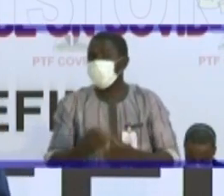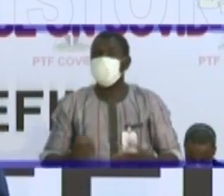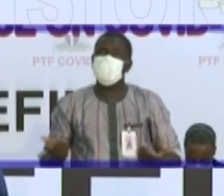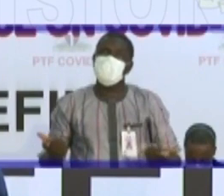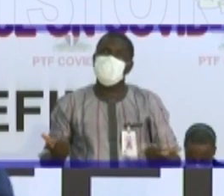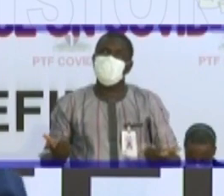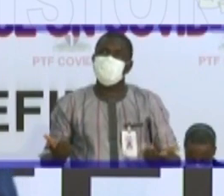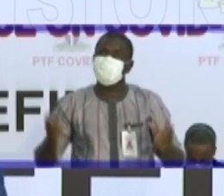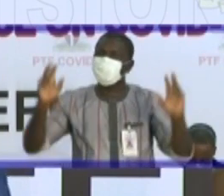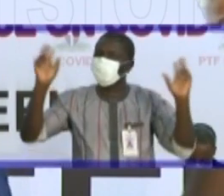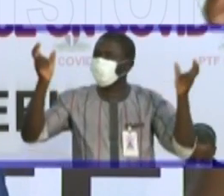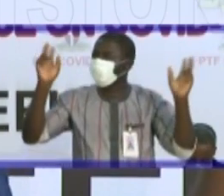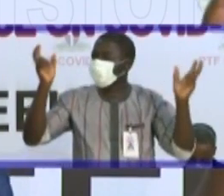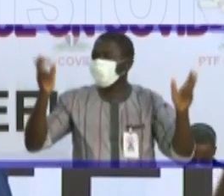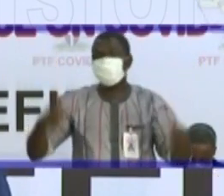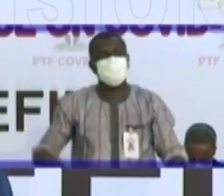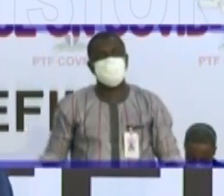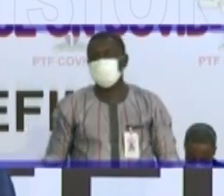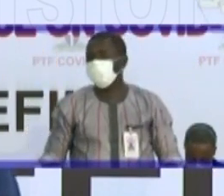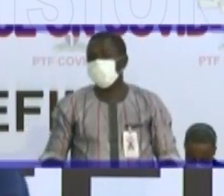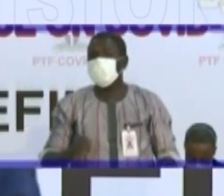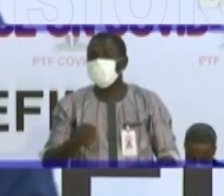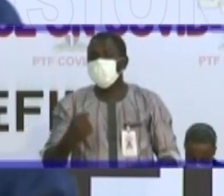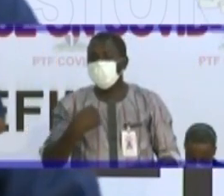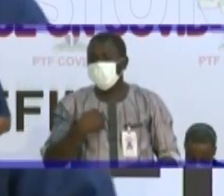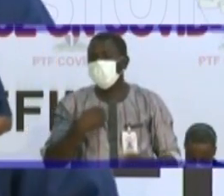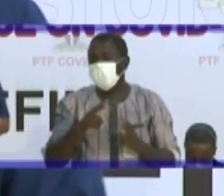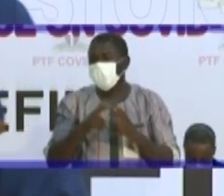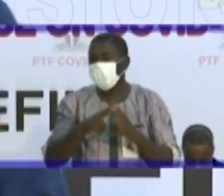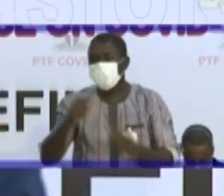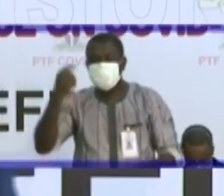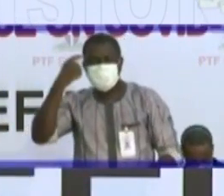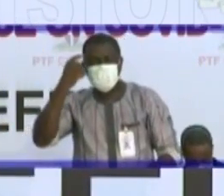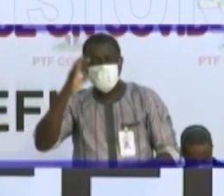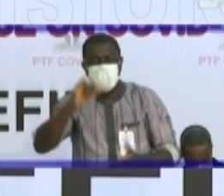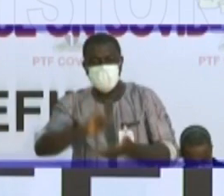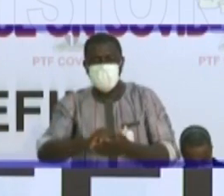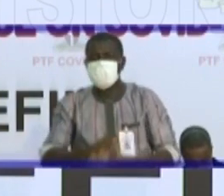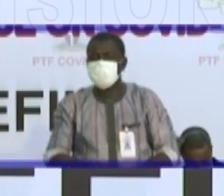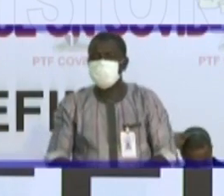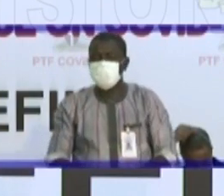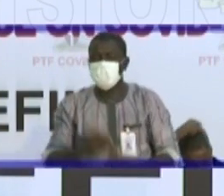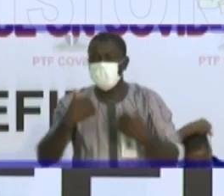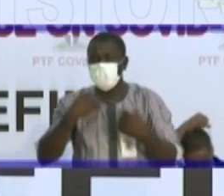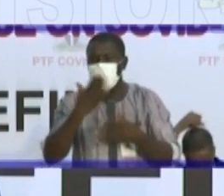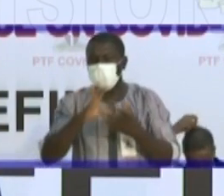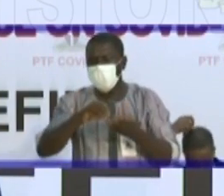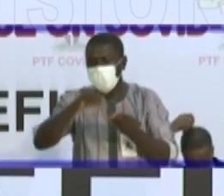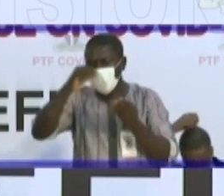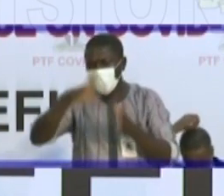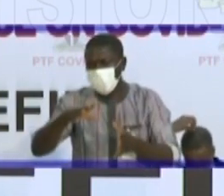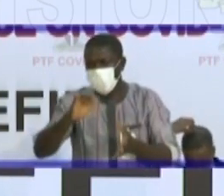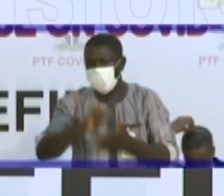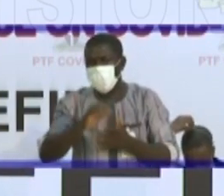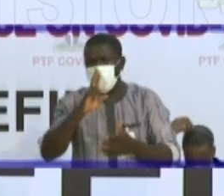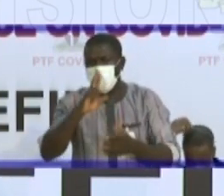this is one that we're also very mindful of. We have some students who are stuck in